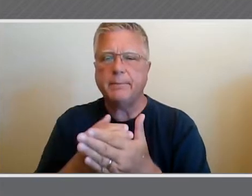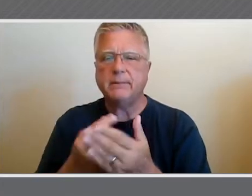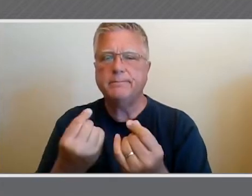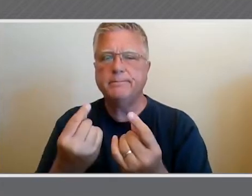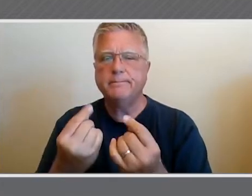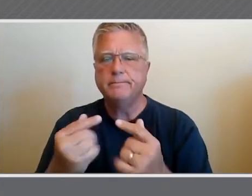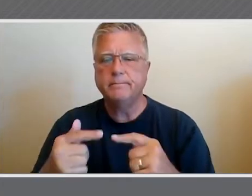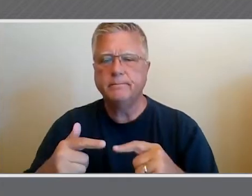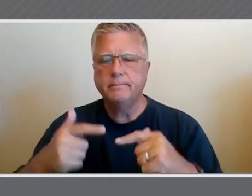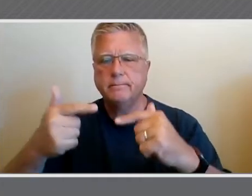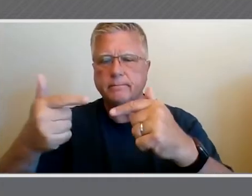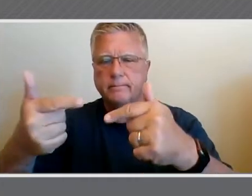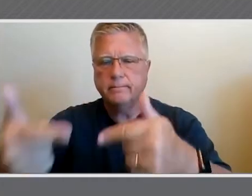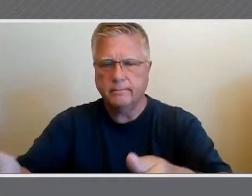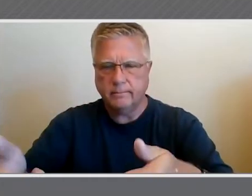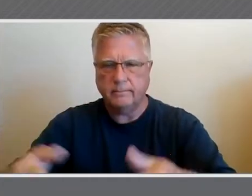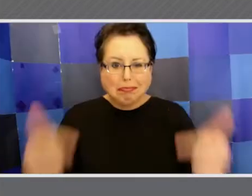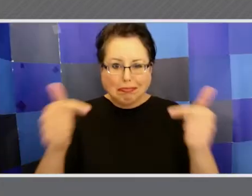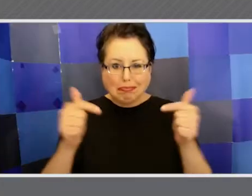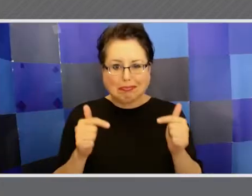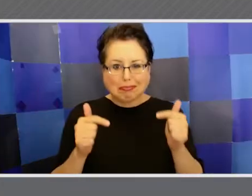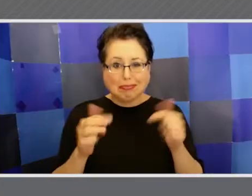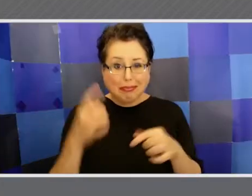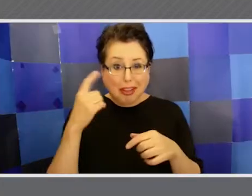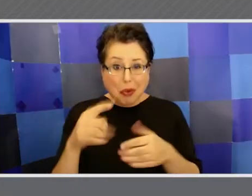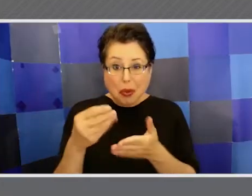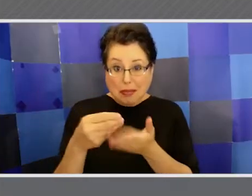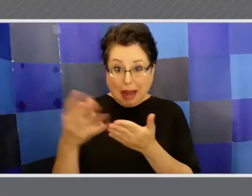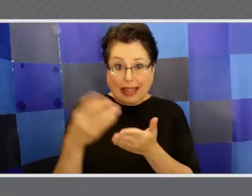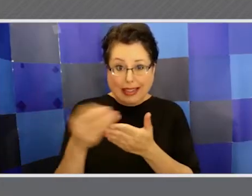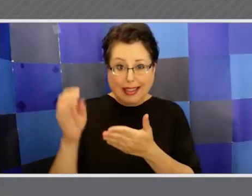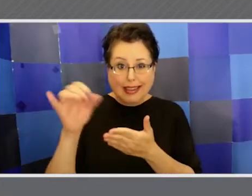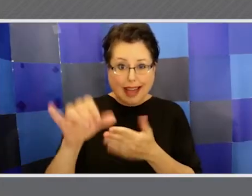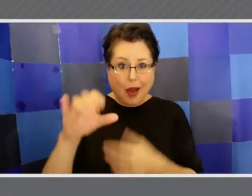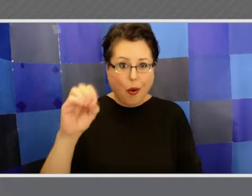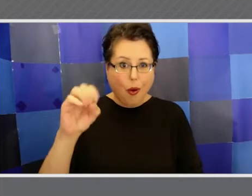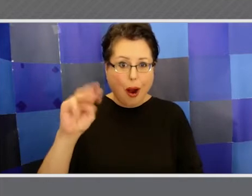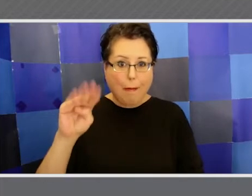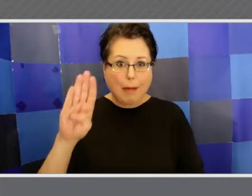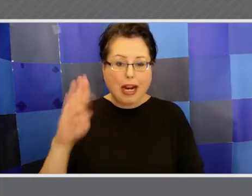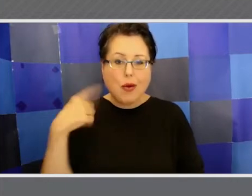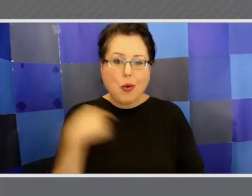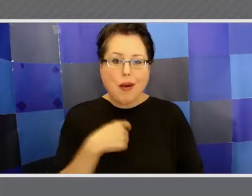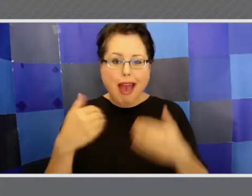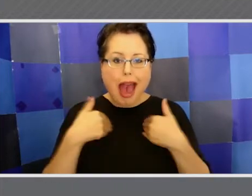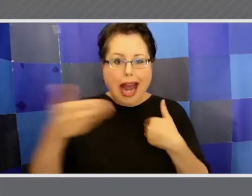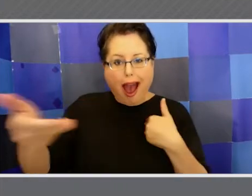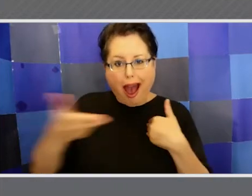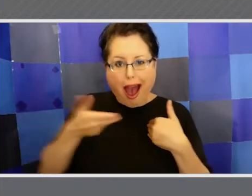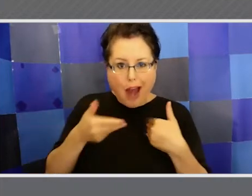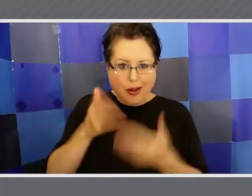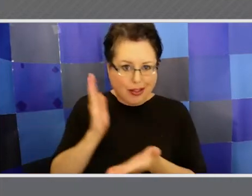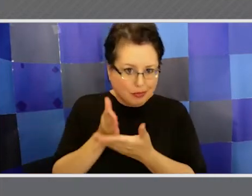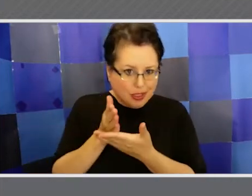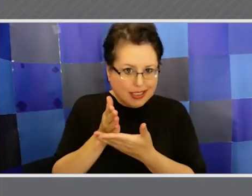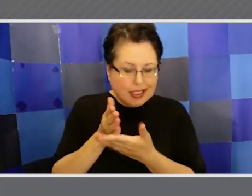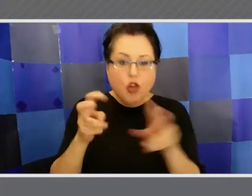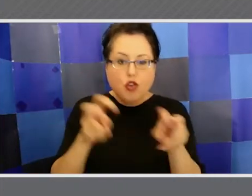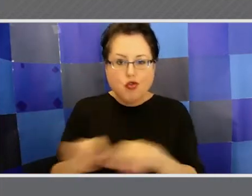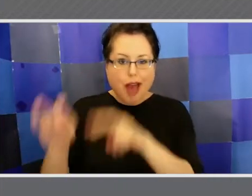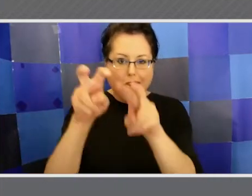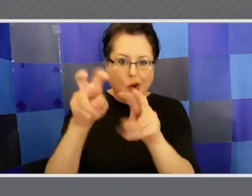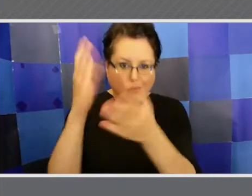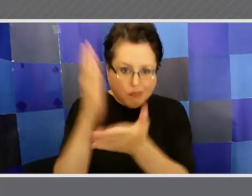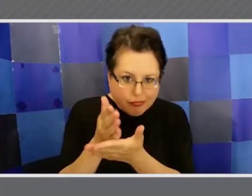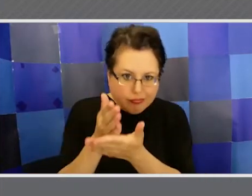the expenditure side in OMB, we enacted a hiring freeze, a travel and training freeze, when we postponed or